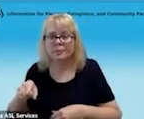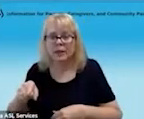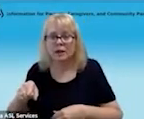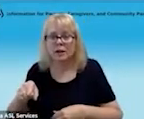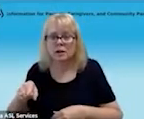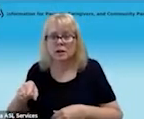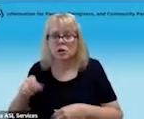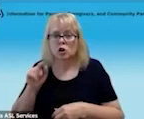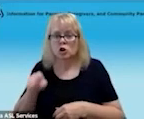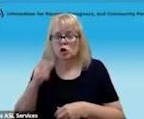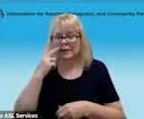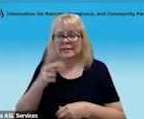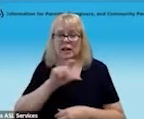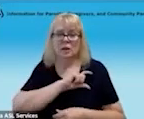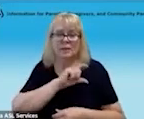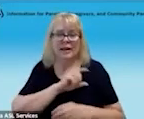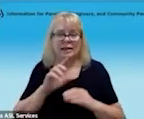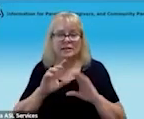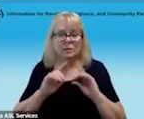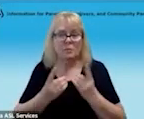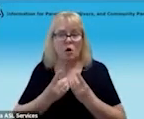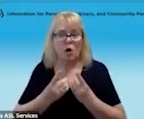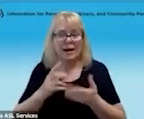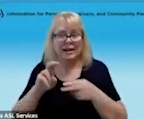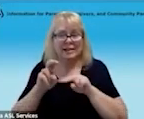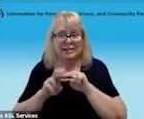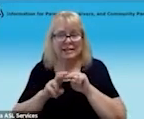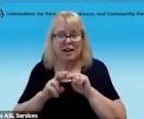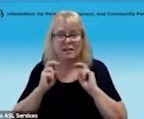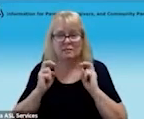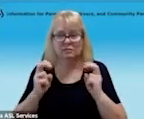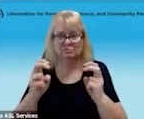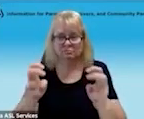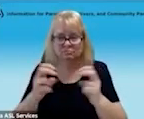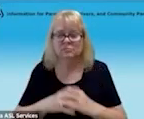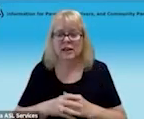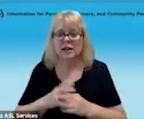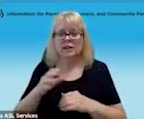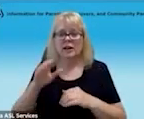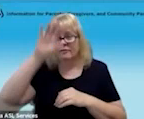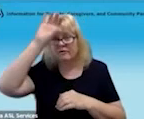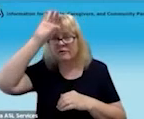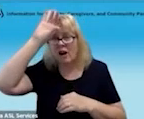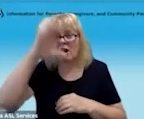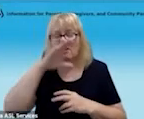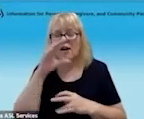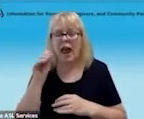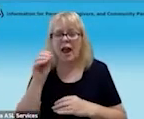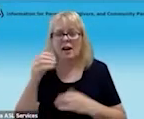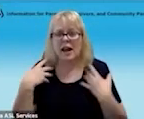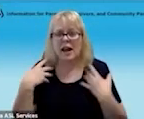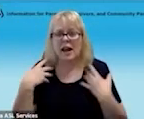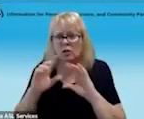at the screen in the bottom right corner, you will see that's one of our coalition meetings. You will see it, you can't